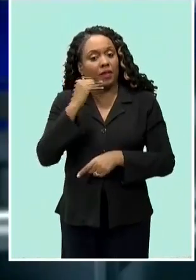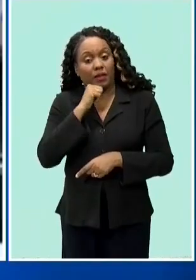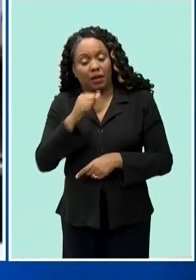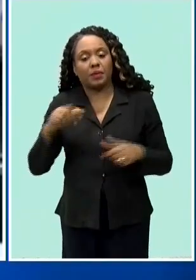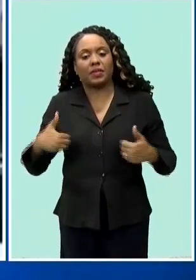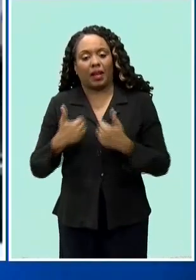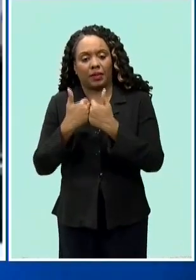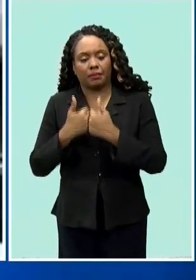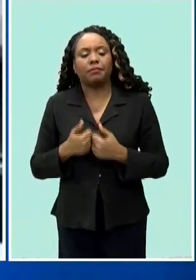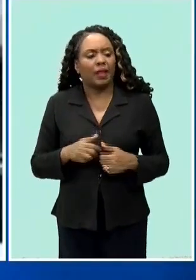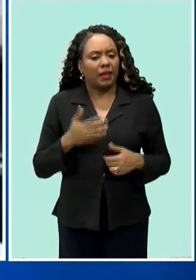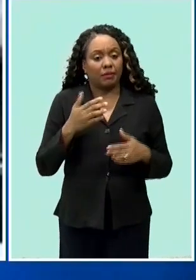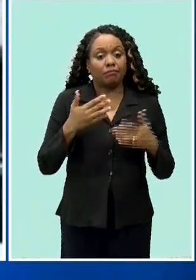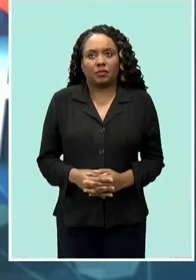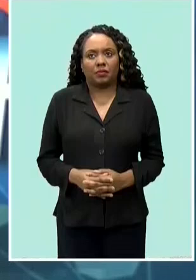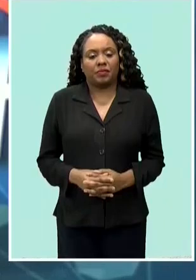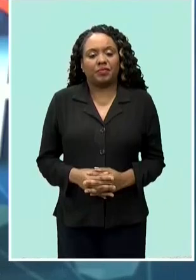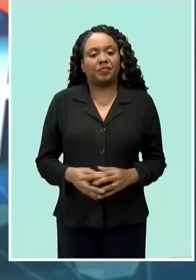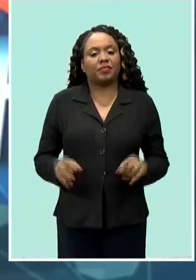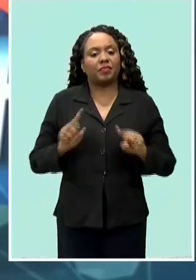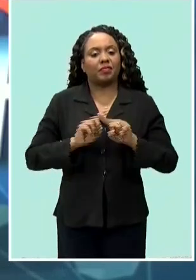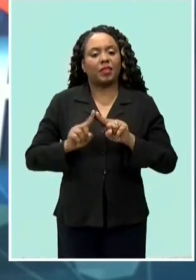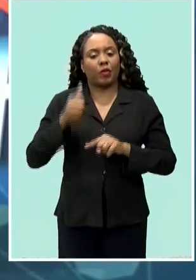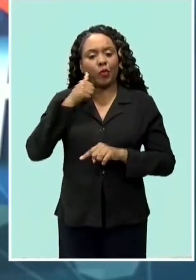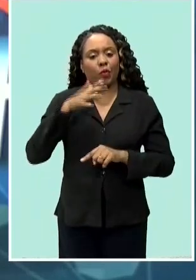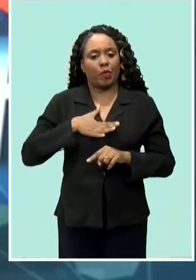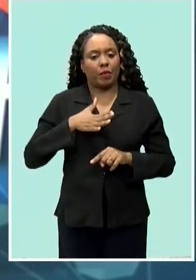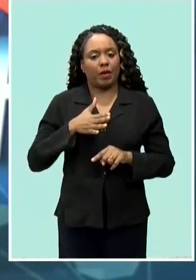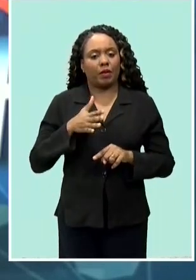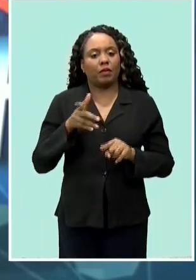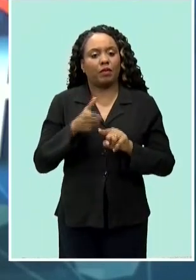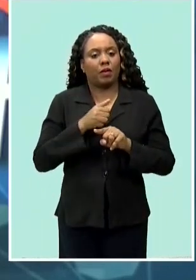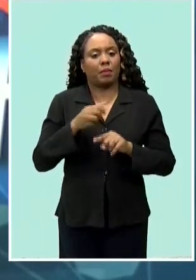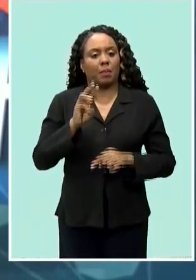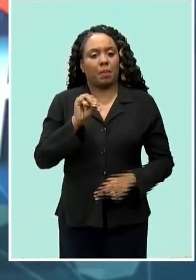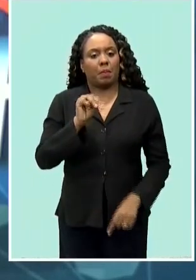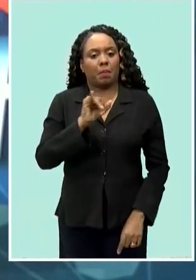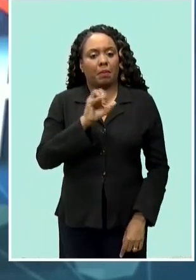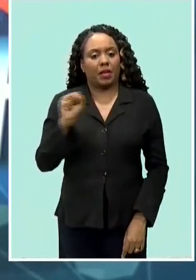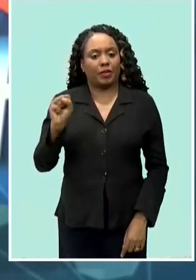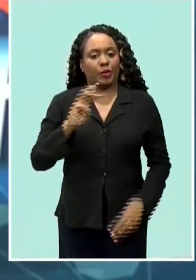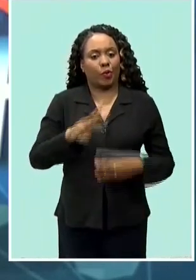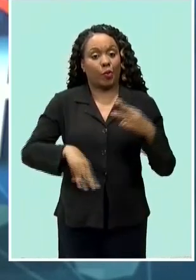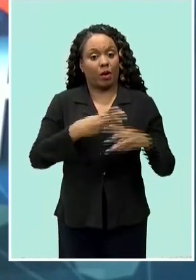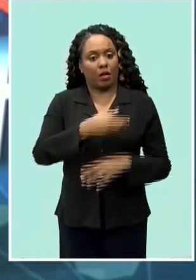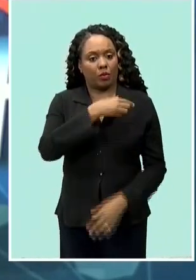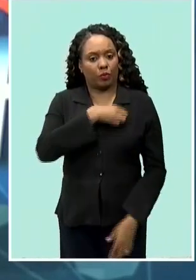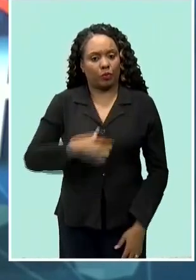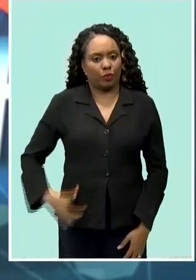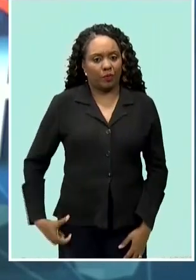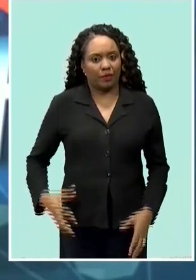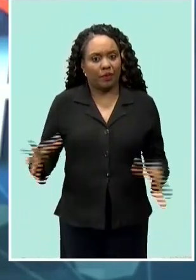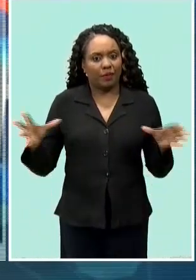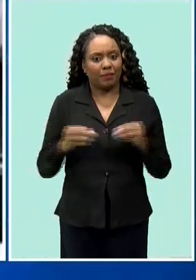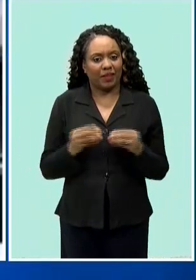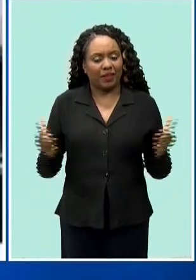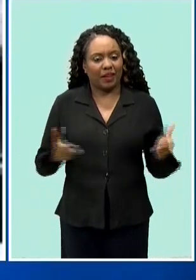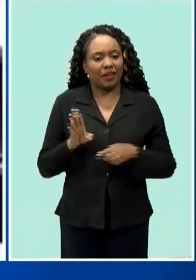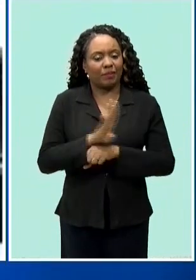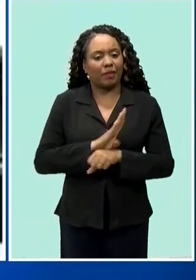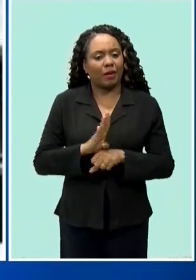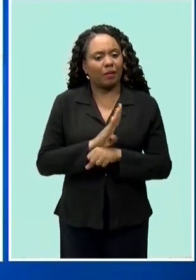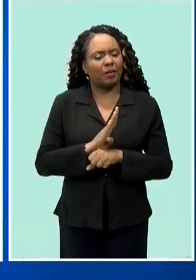discussed in Parliament today. Back to you. Several Miss World delegates from across the region are meeting here in Barbados to discuss the best